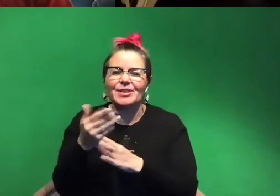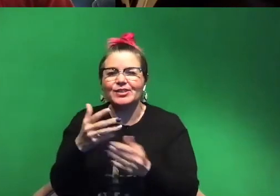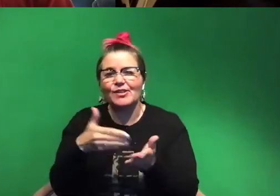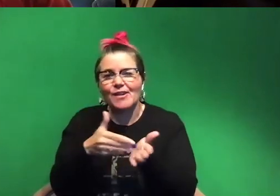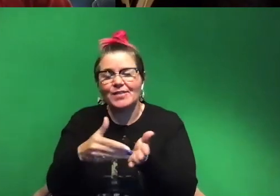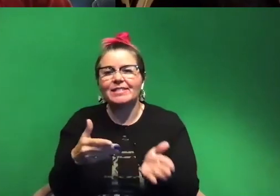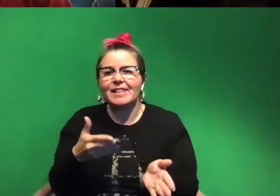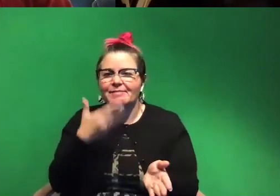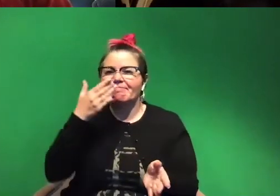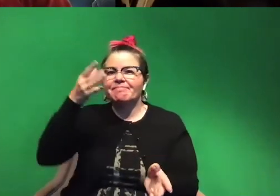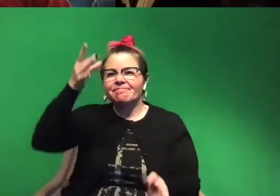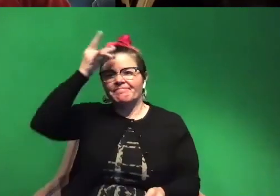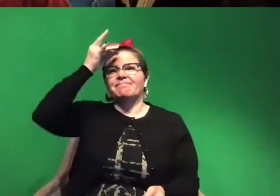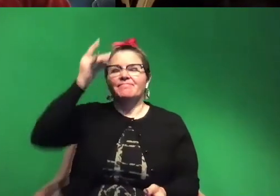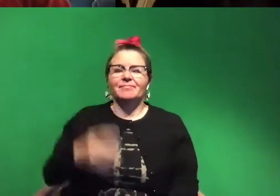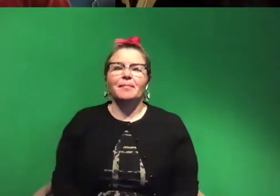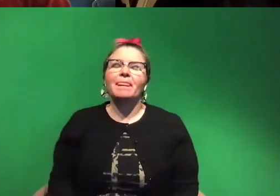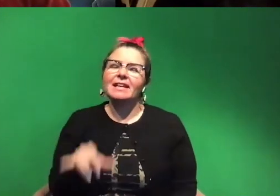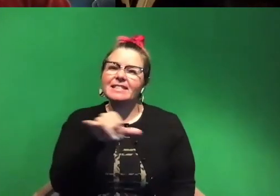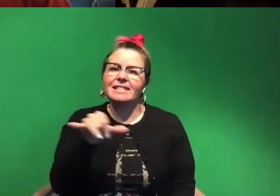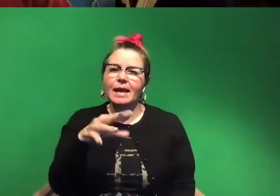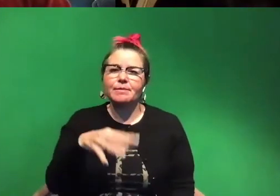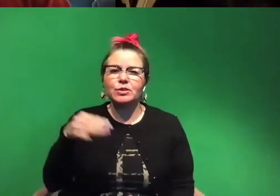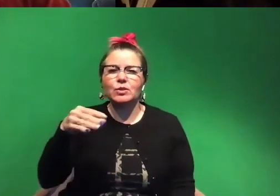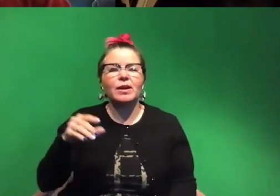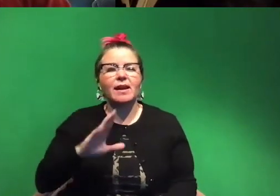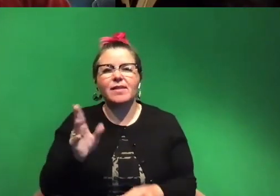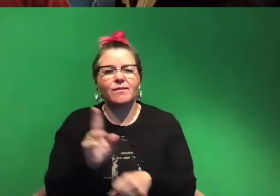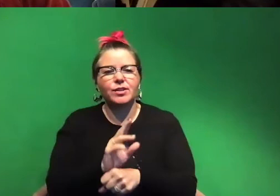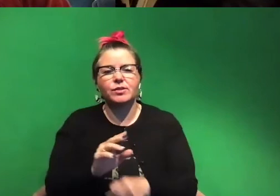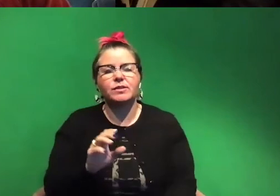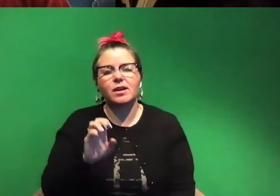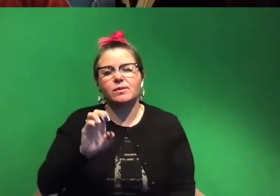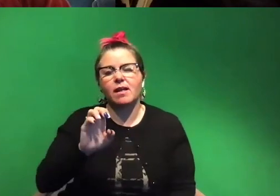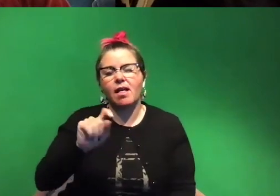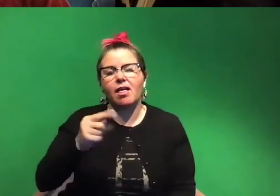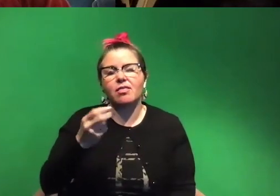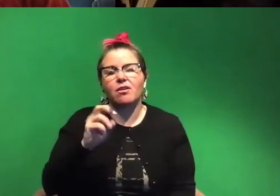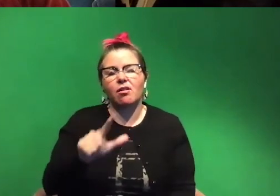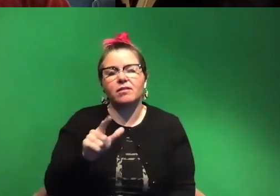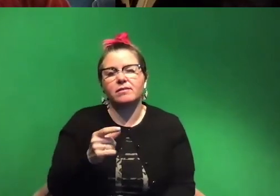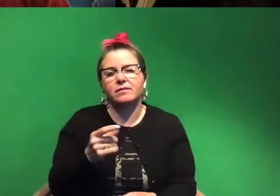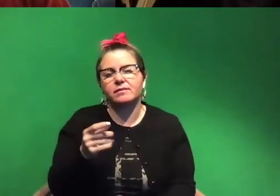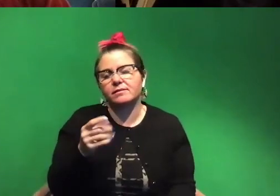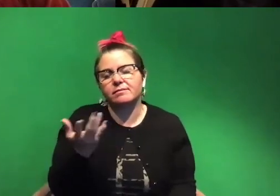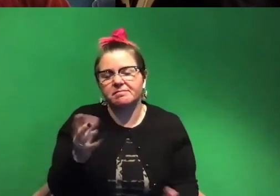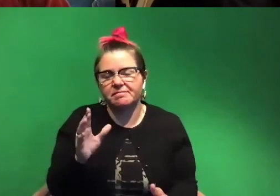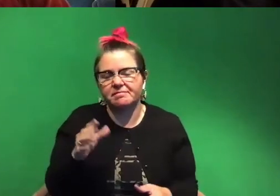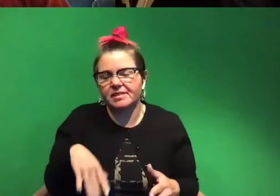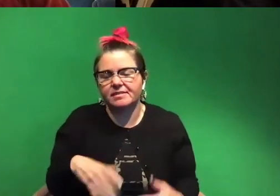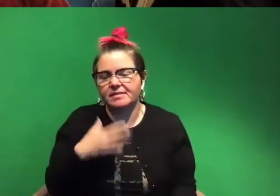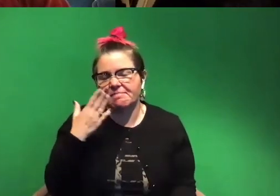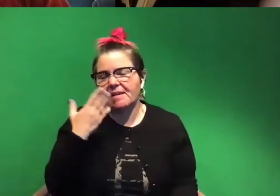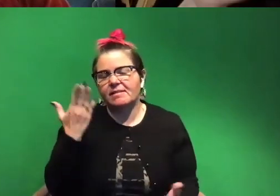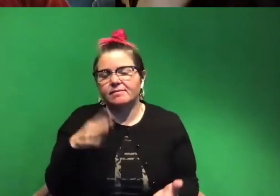Yeah, I think that works in squid too, although I've never used it. I've just always used ethanol. It's just like alcohol, basically. It knocks them out pretty